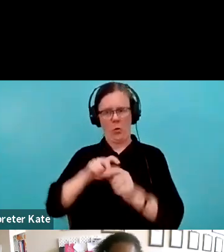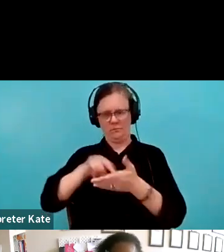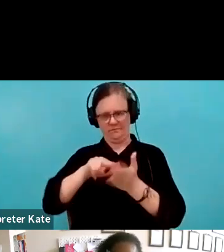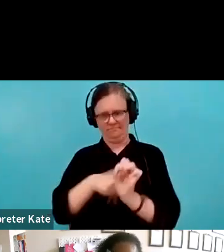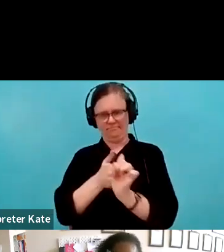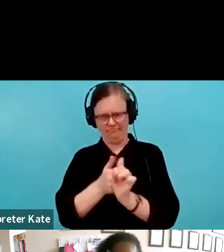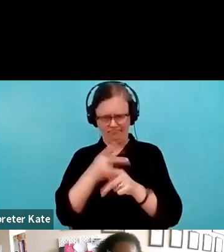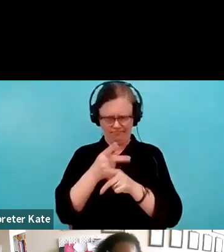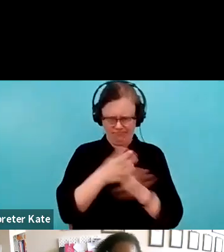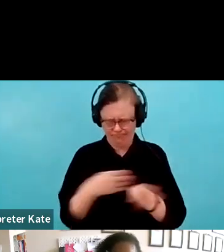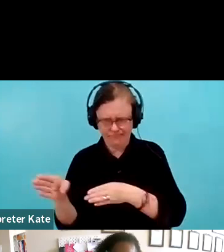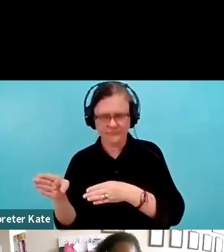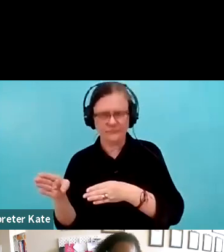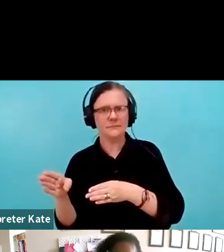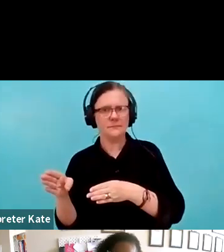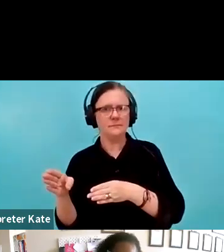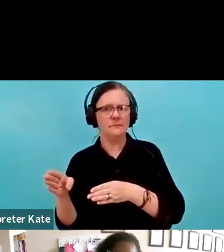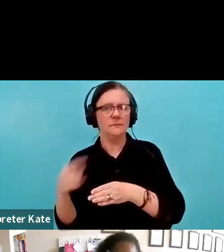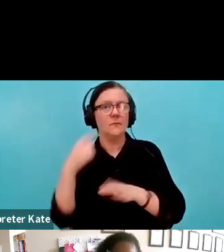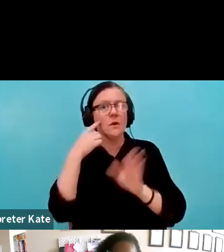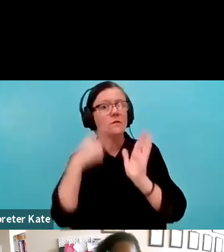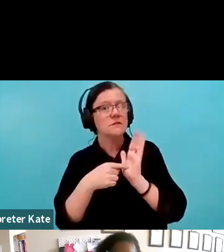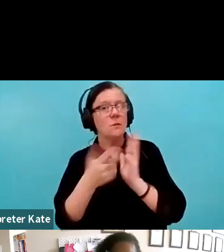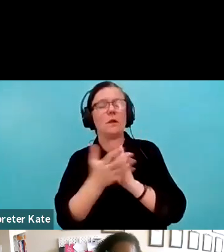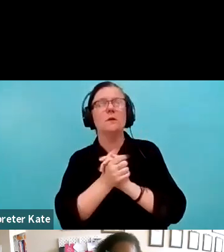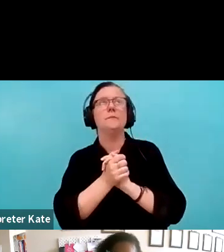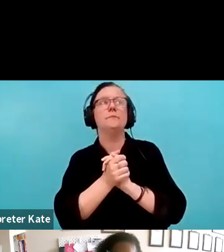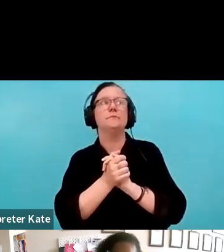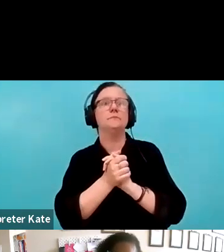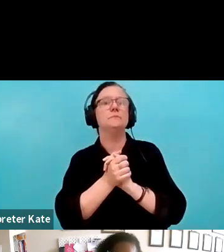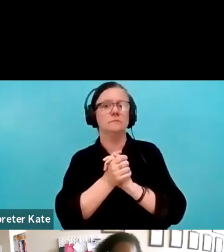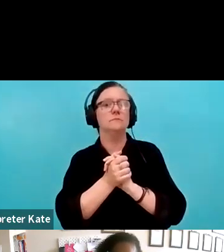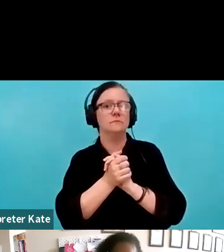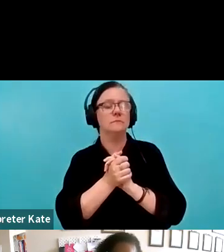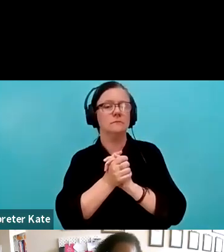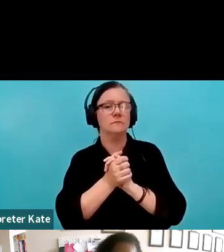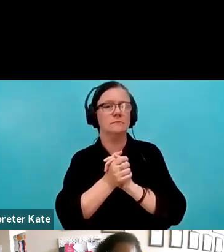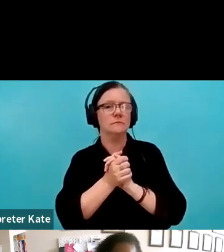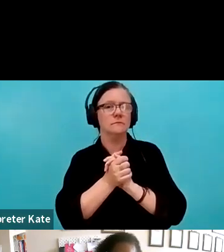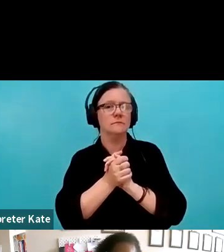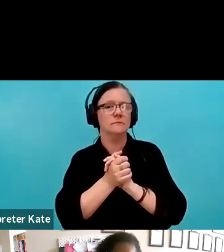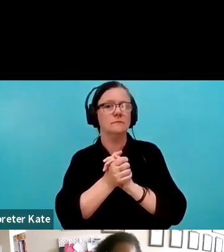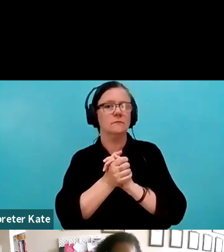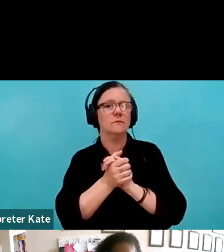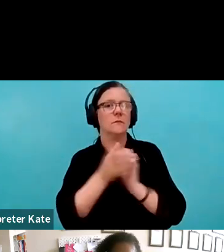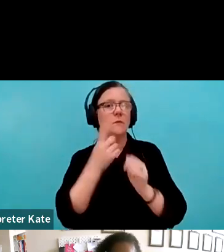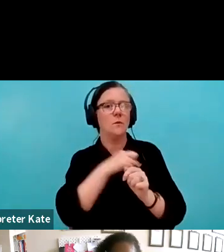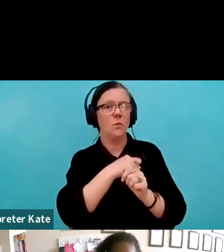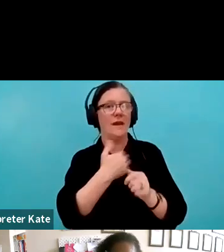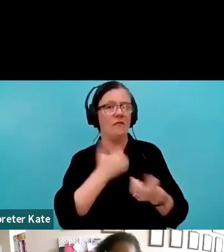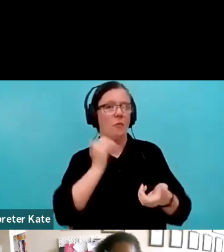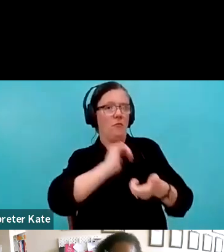through strategy. And so that's why, for example, we're grateful to have been able to develop a partnership